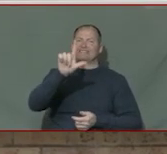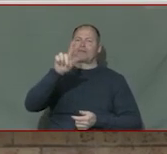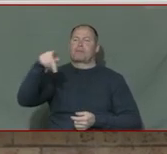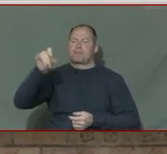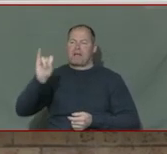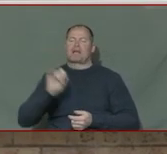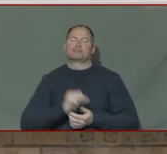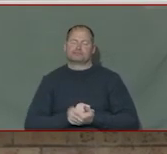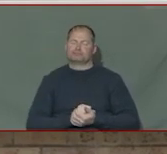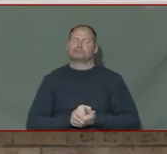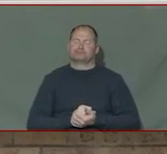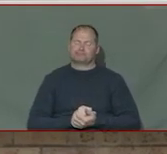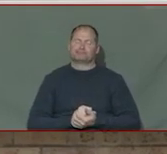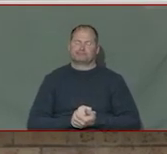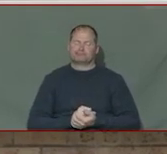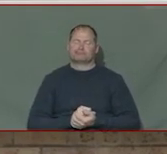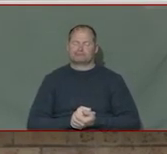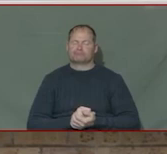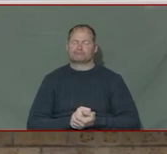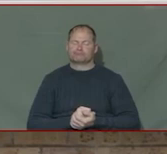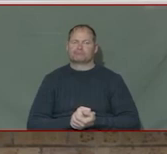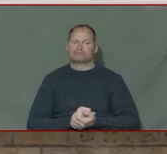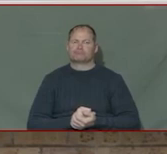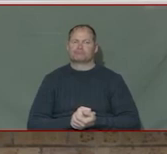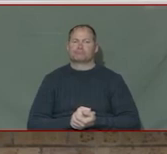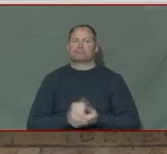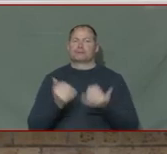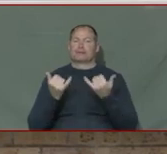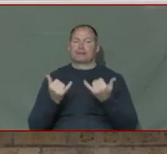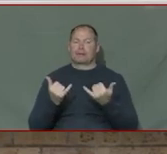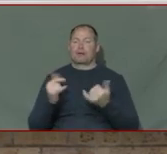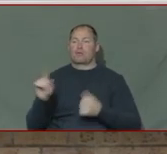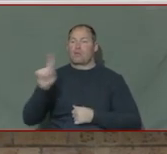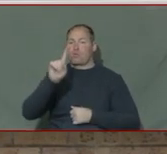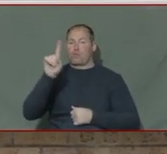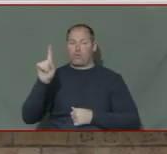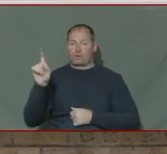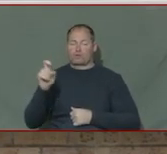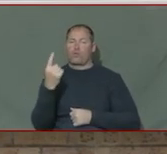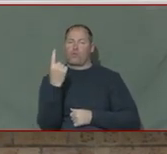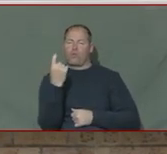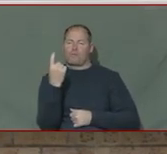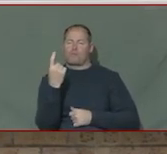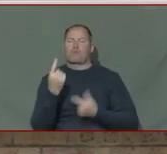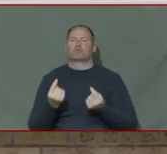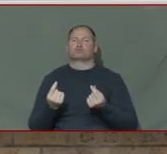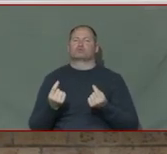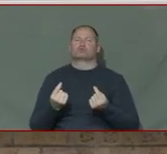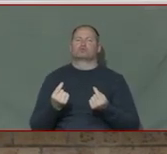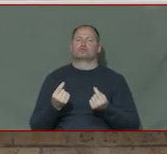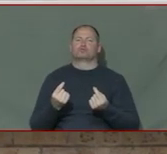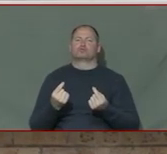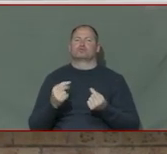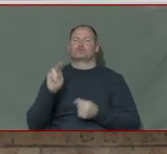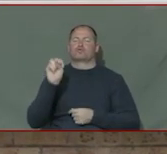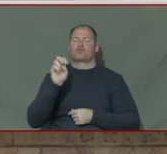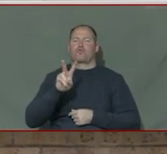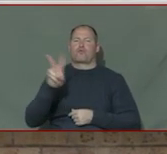What I'm going to do, people, I'm just going to do this question, the November 2019 paper. It's got to do